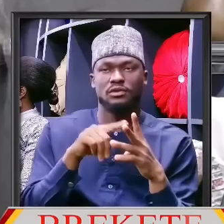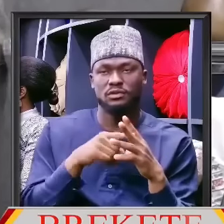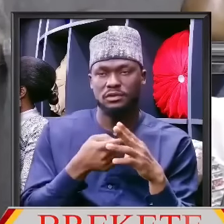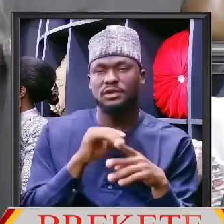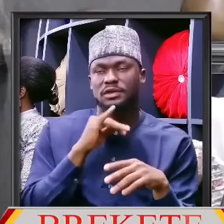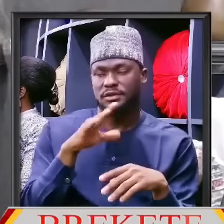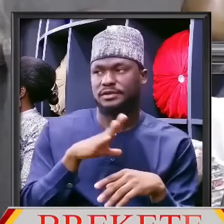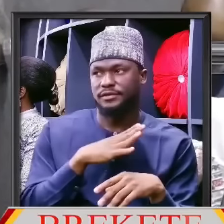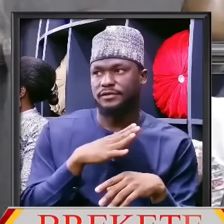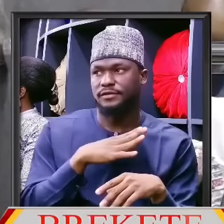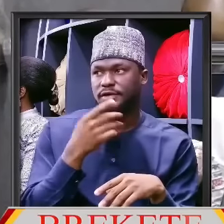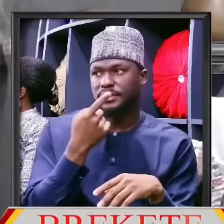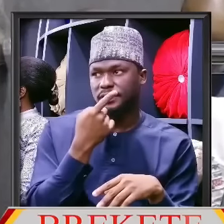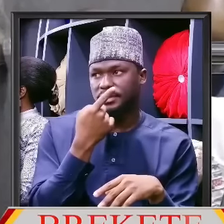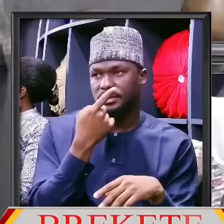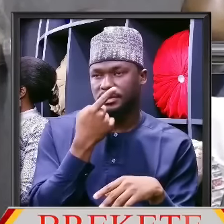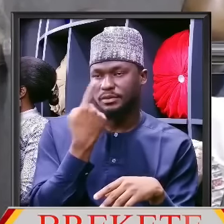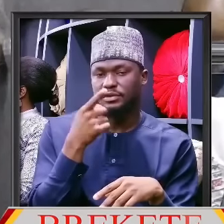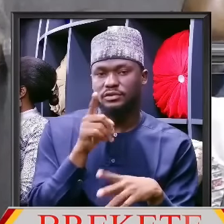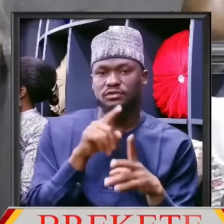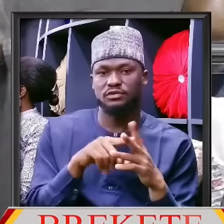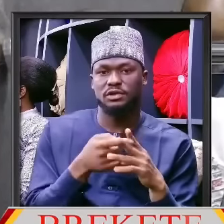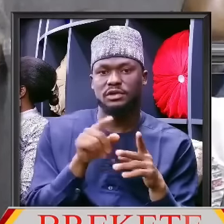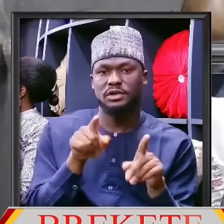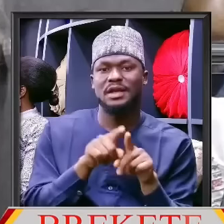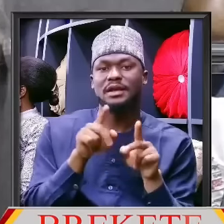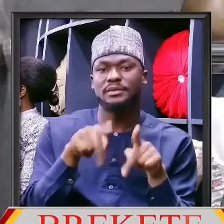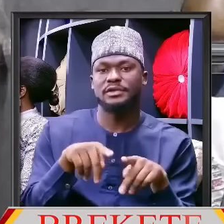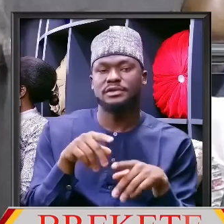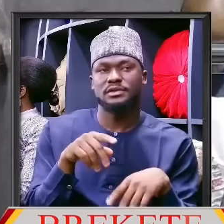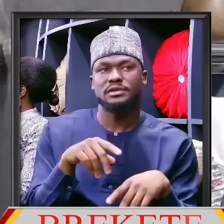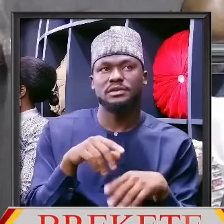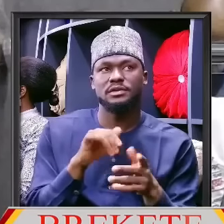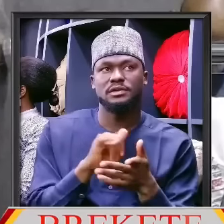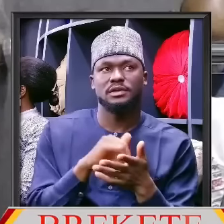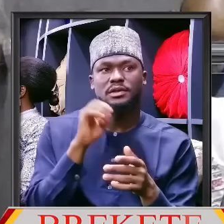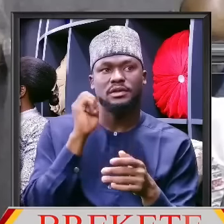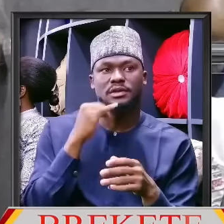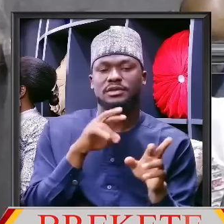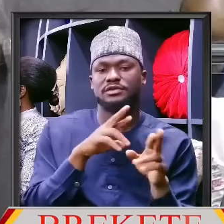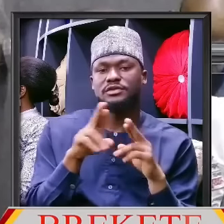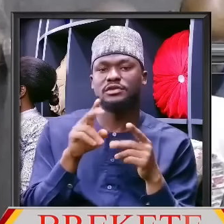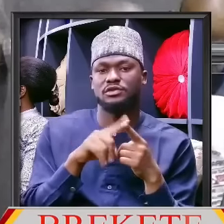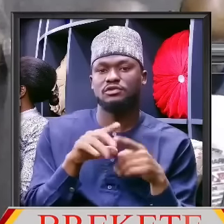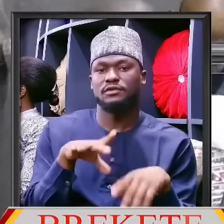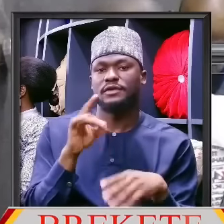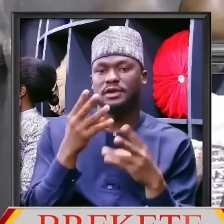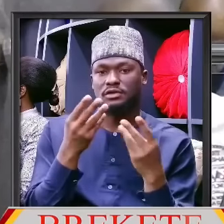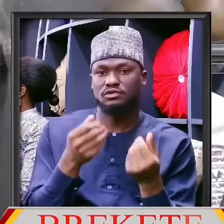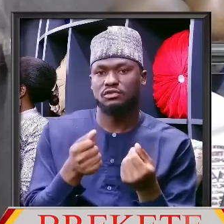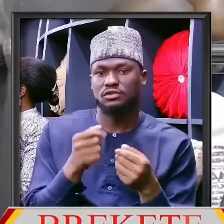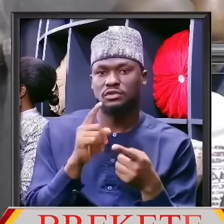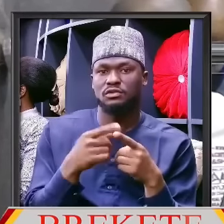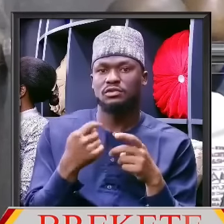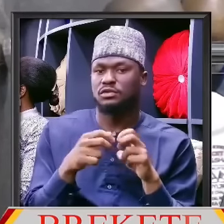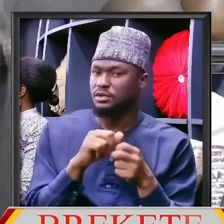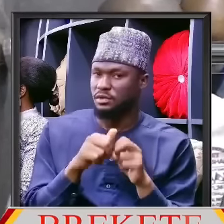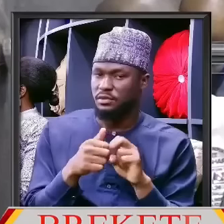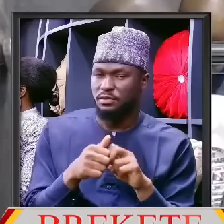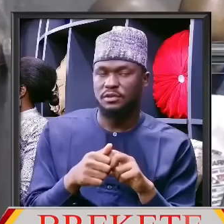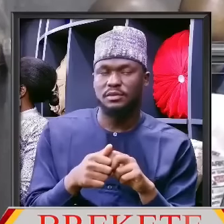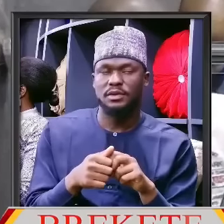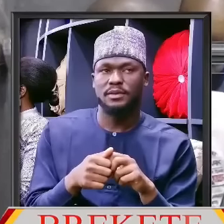well. Because you start, I'm like person where we say, in there ready to find solution to the